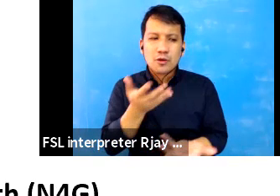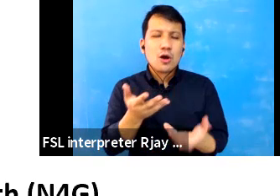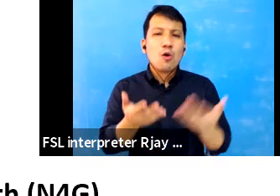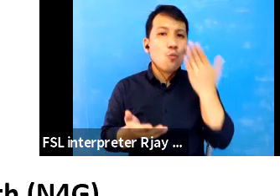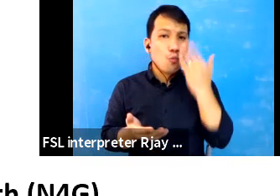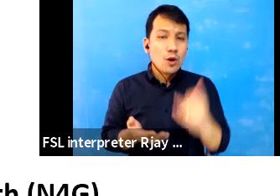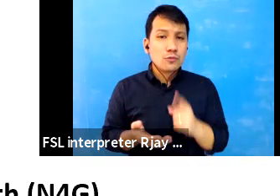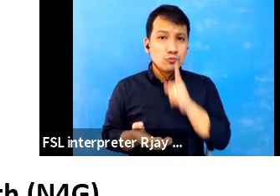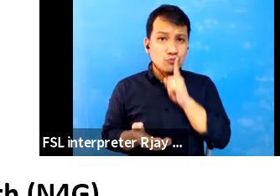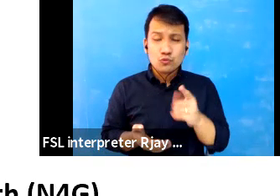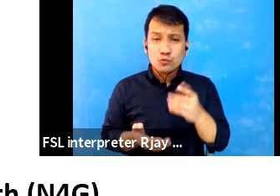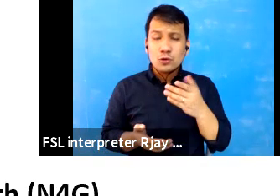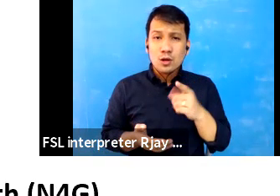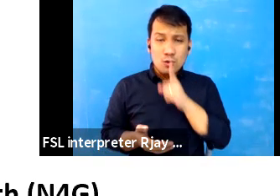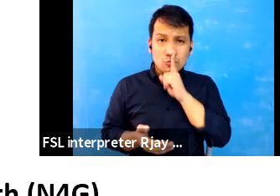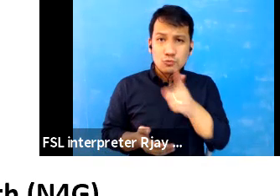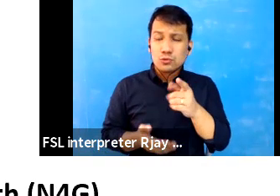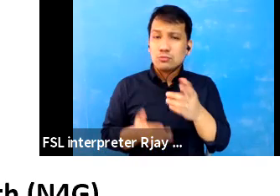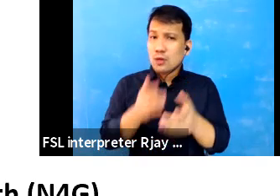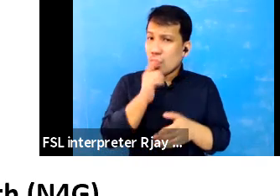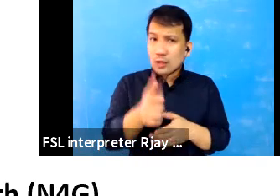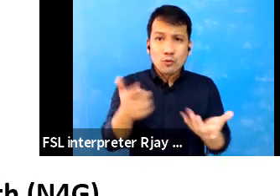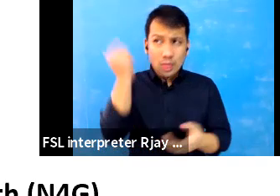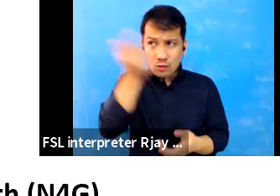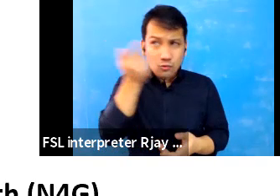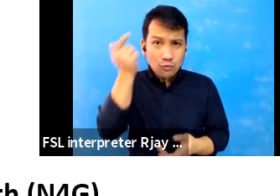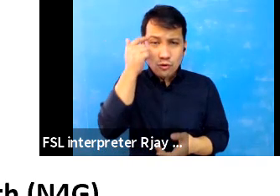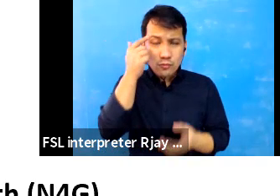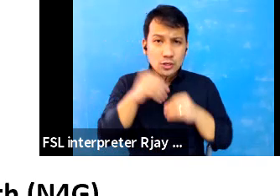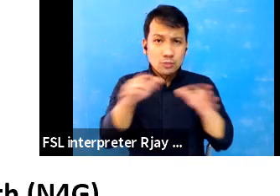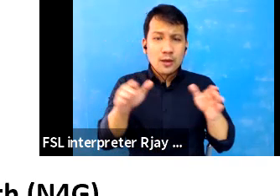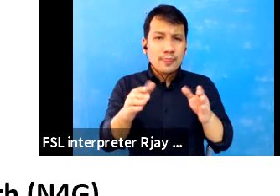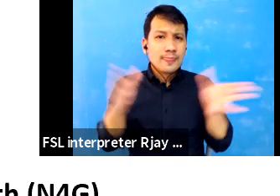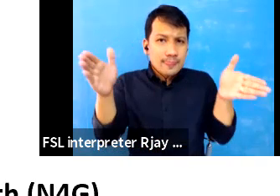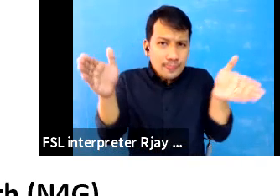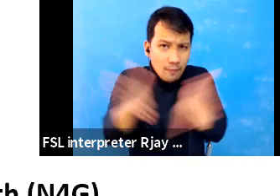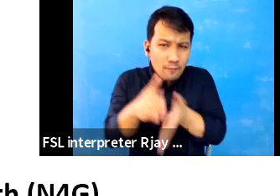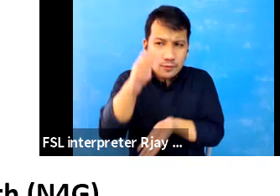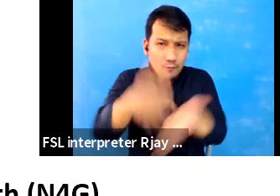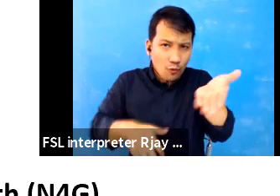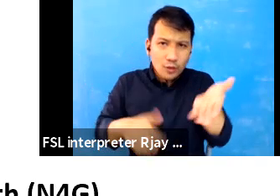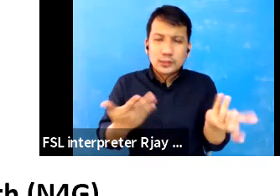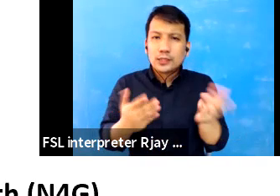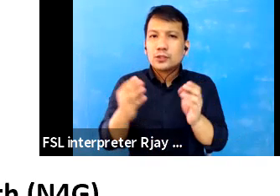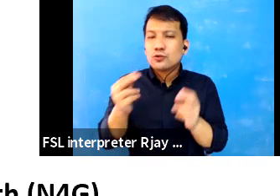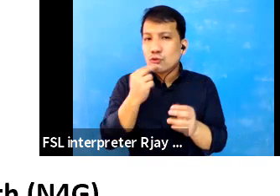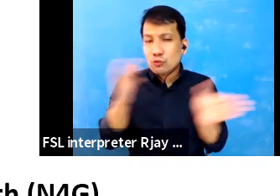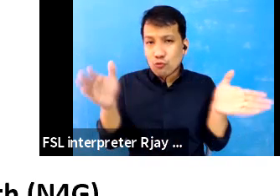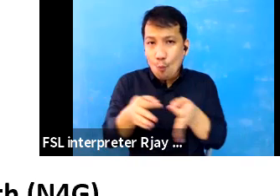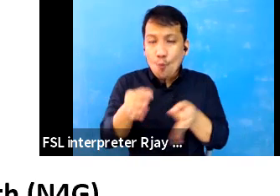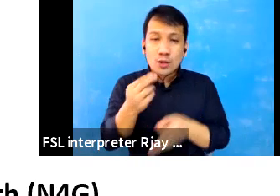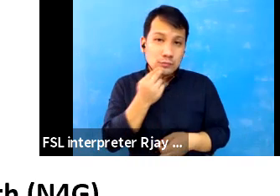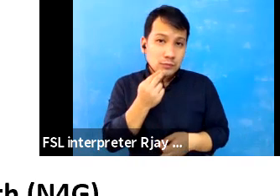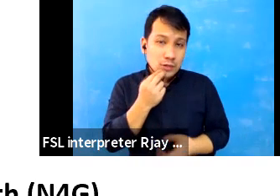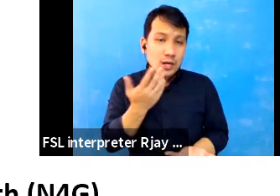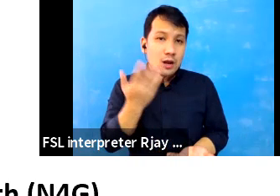because the government is really making sure that we eradicate malnutrition. Again, as I've said, our interagency task